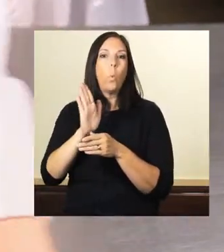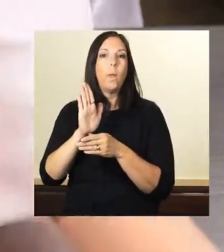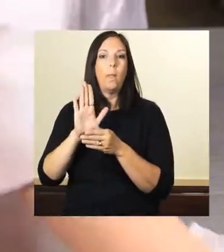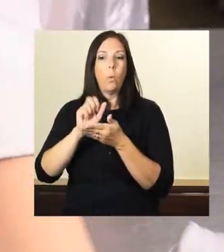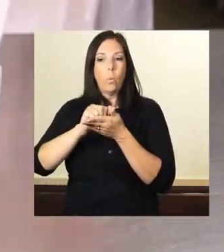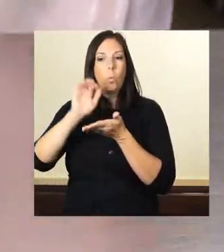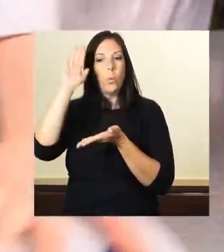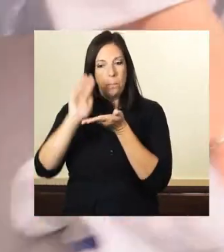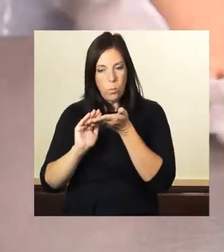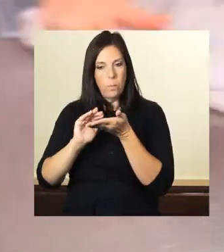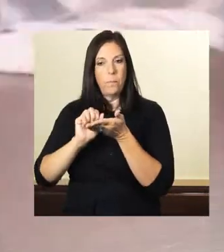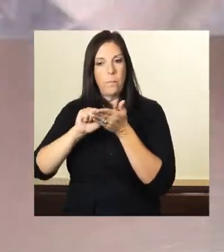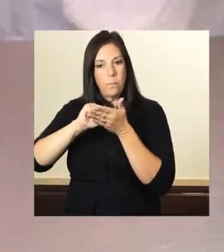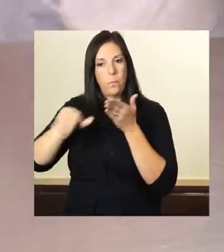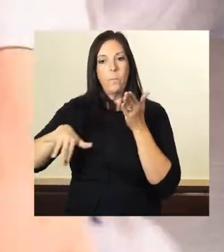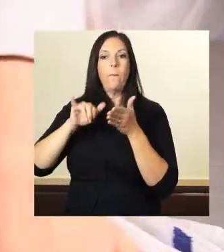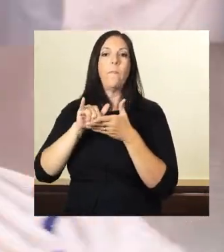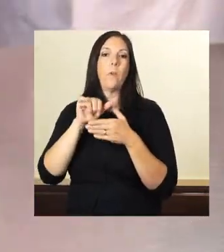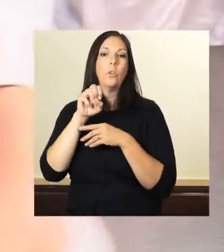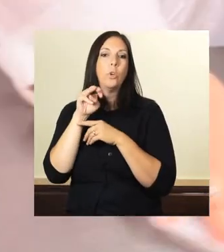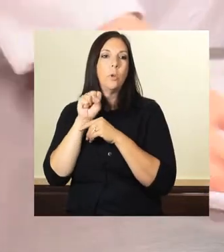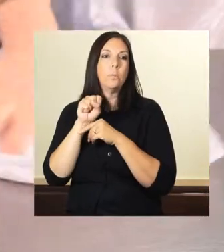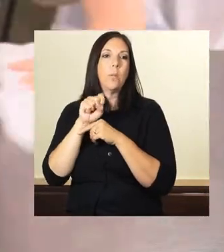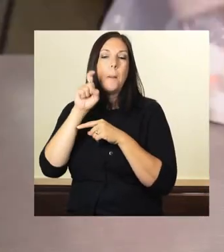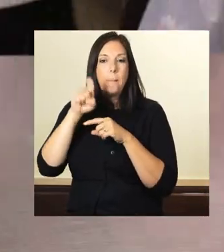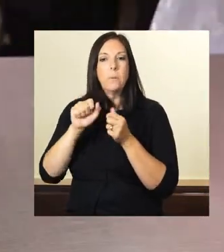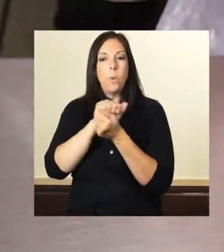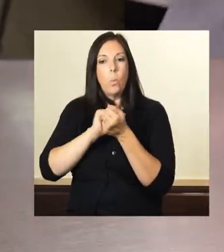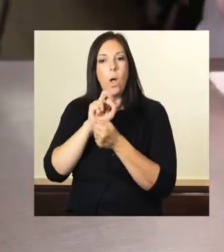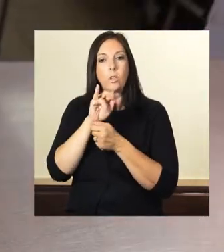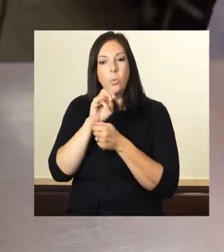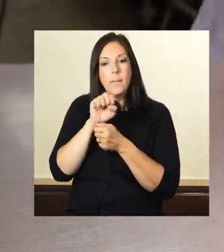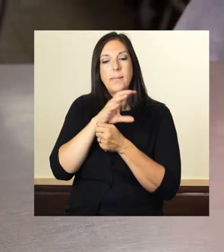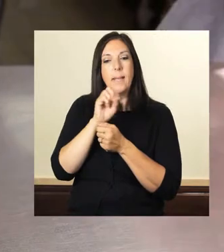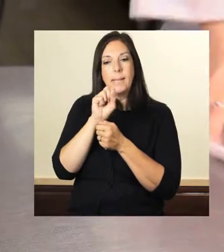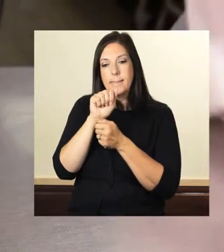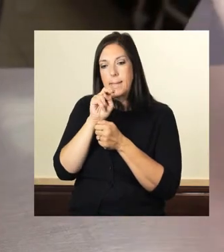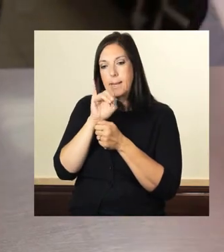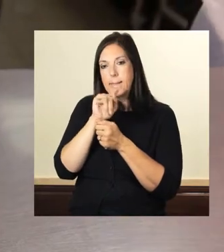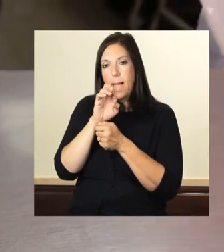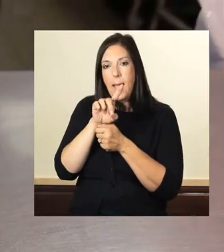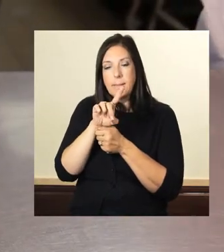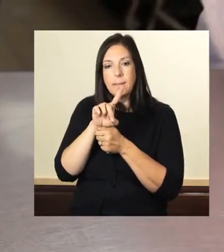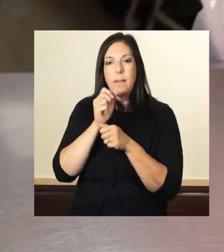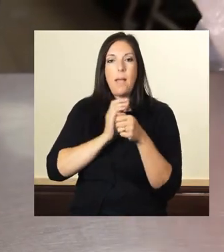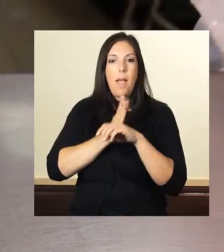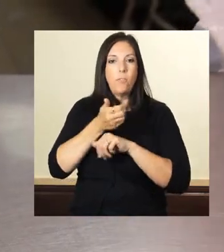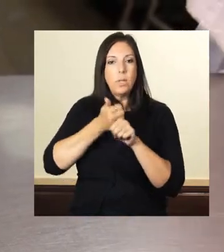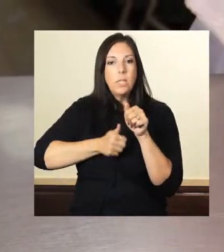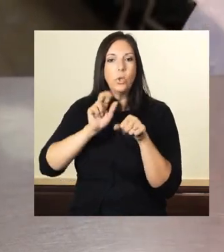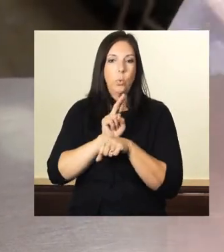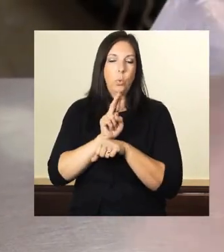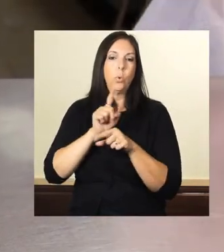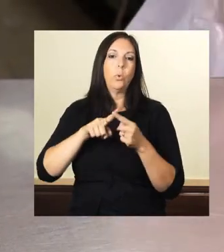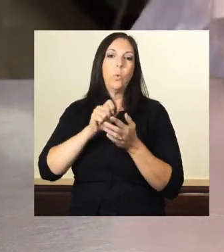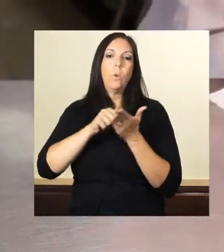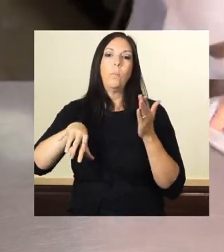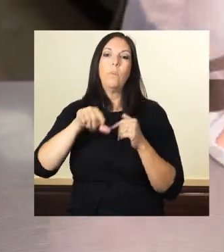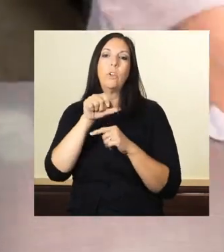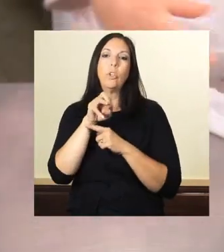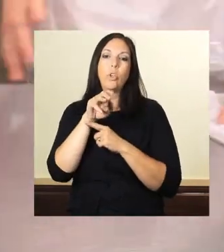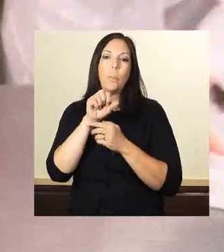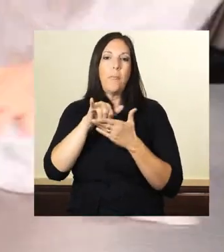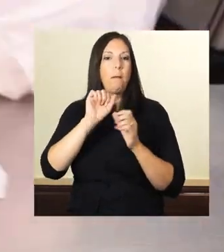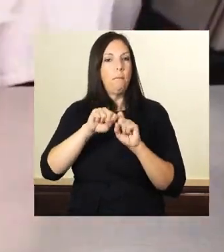see. Sanitizing reduces these germs to safer levels. Food contact surfaces should be washed, rinsed,